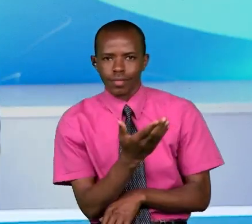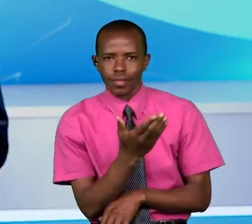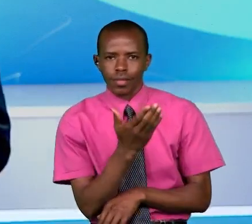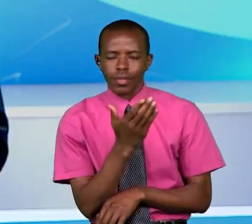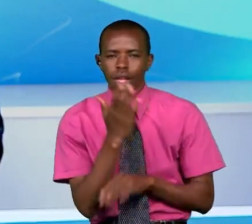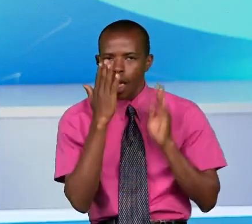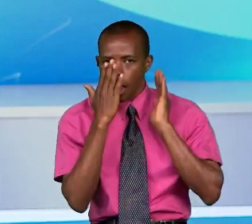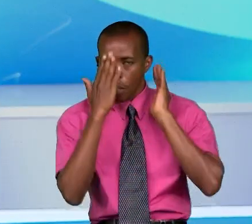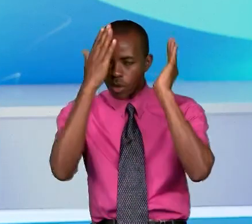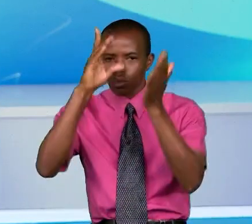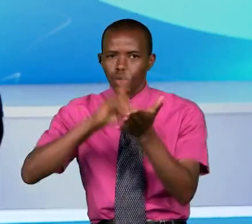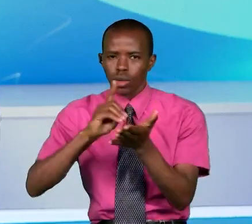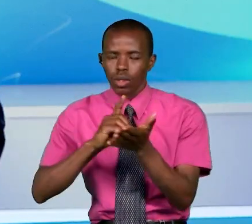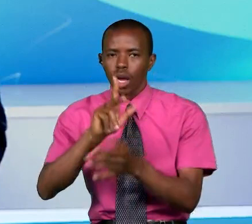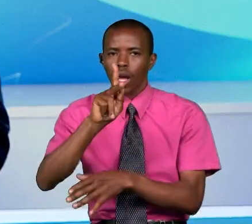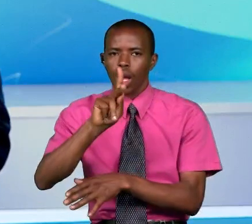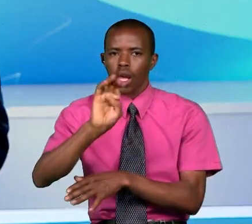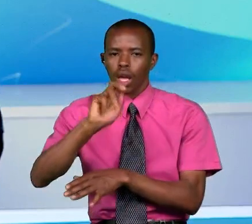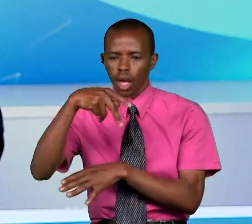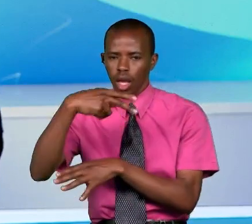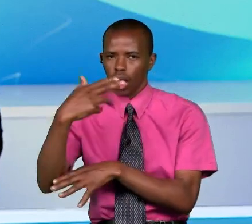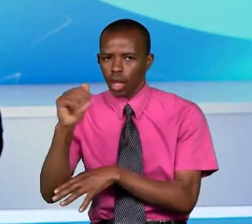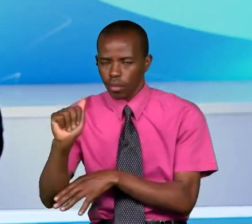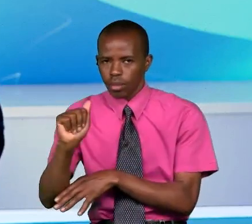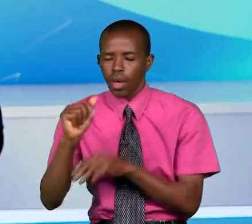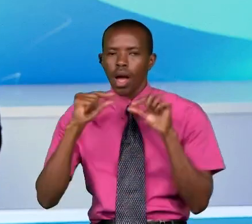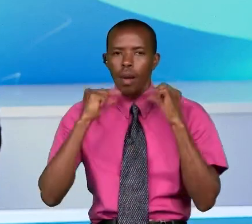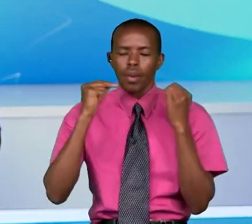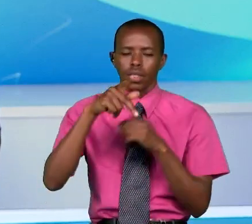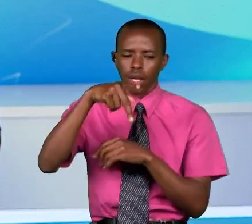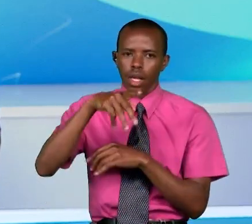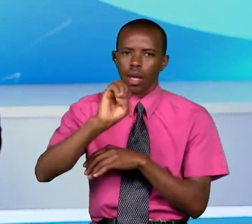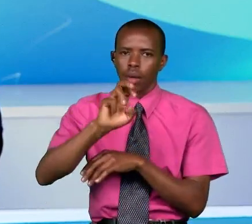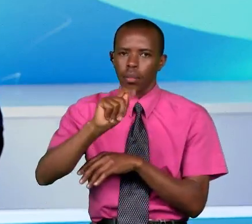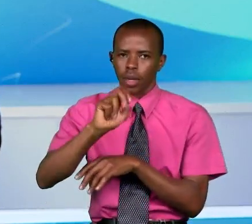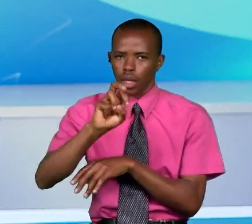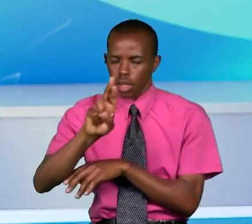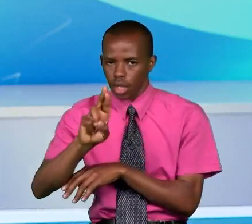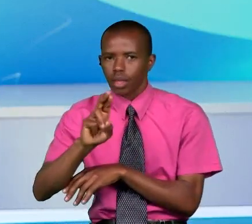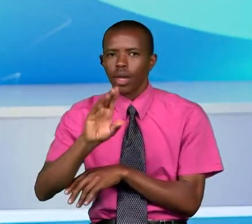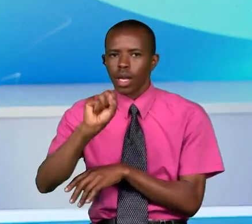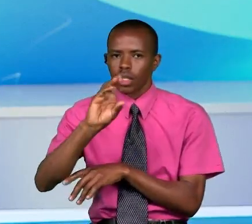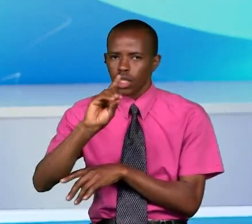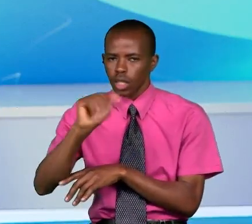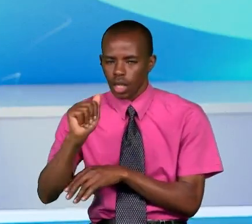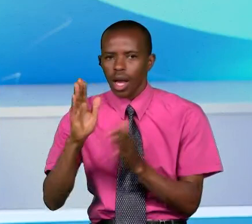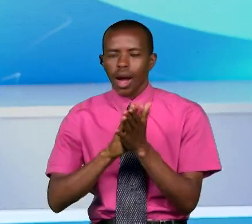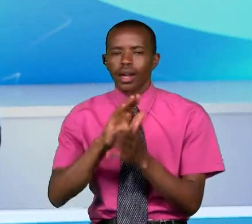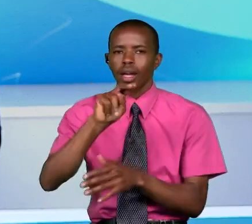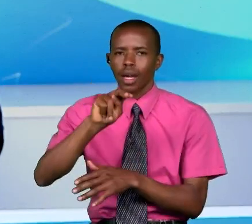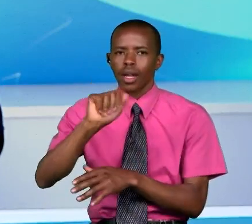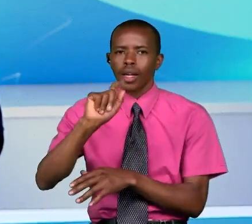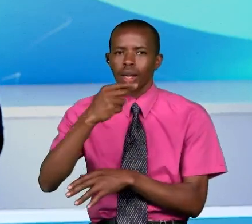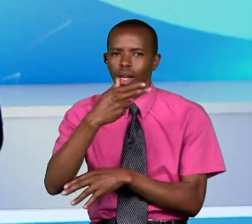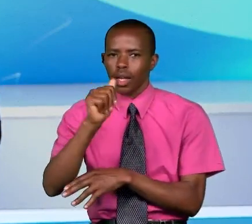Bishop Dr. Kefa Omai of the Redeemed Gospel Church, Pastor Peter Nyaga from Nairobi Central SDA, and Pastor Nathan Kiama from